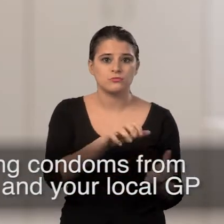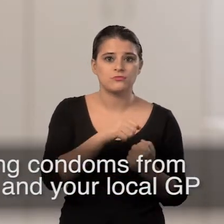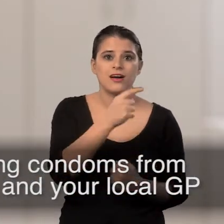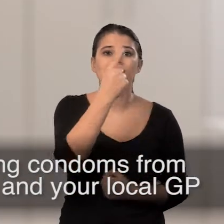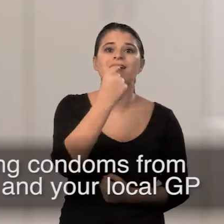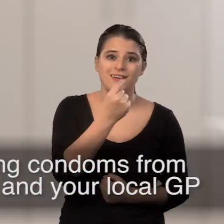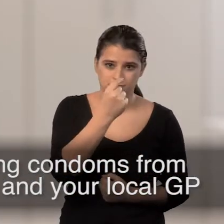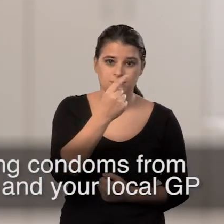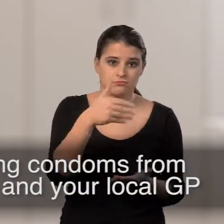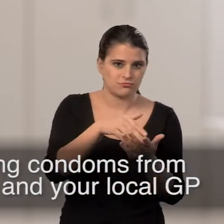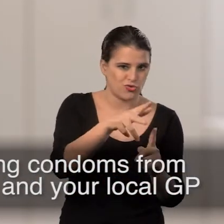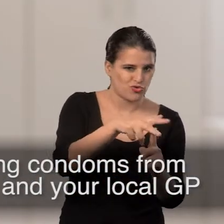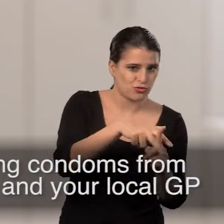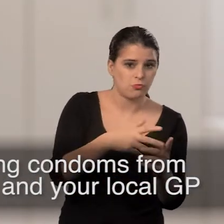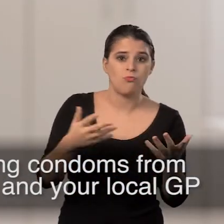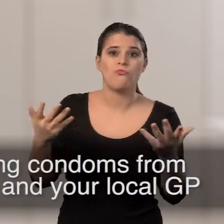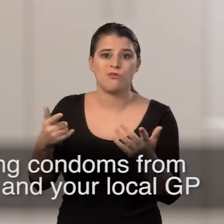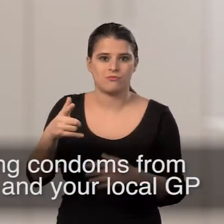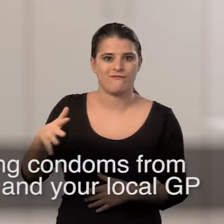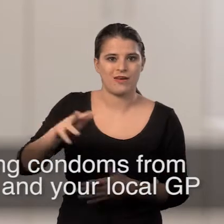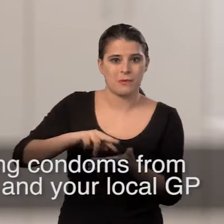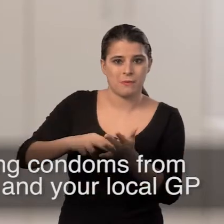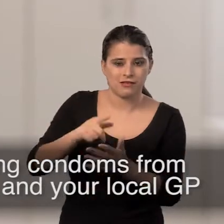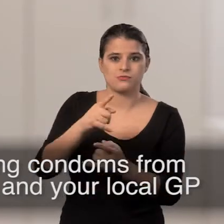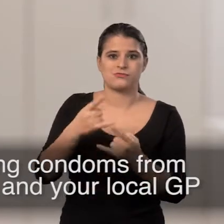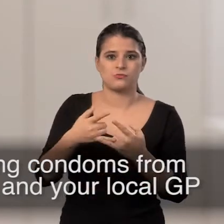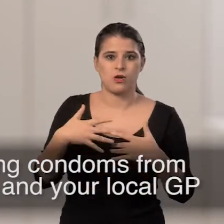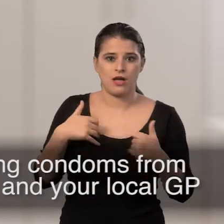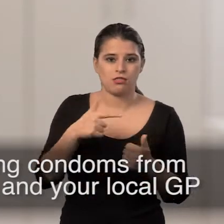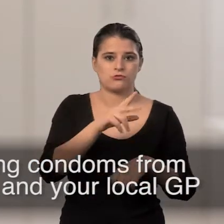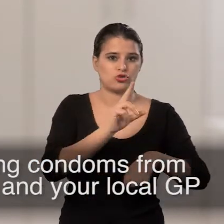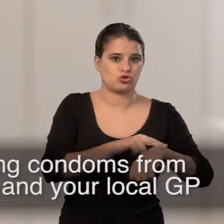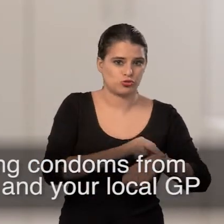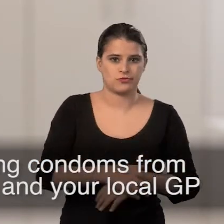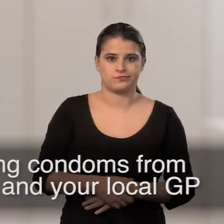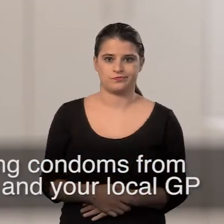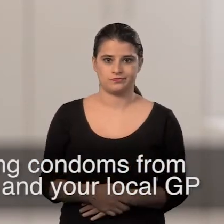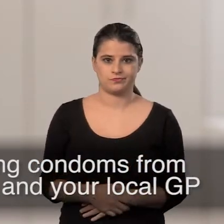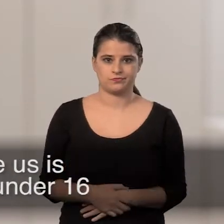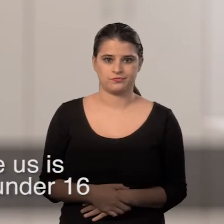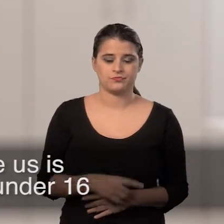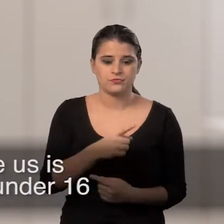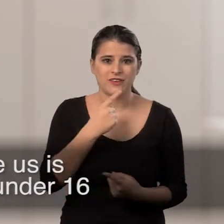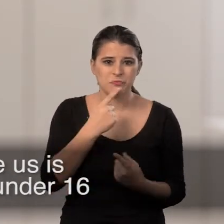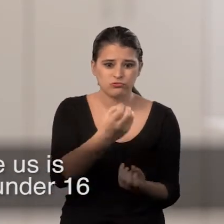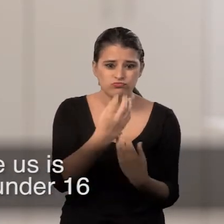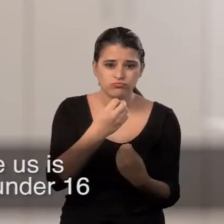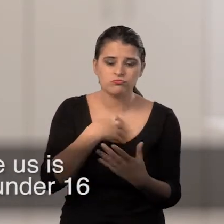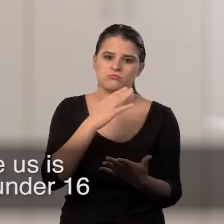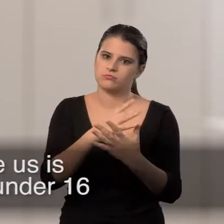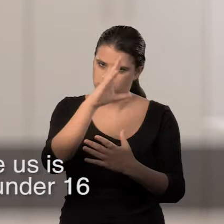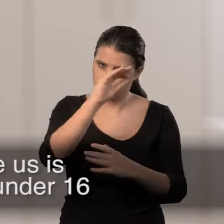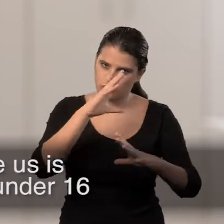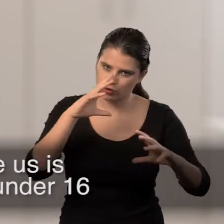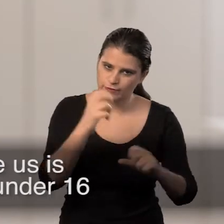get free contraception, including condoms, from family planning or sexual health clinics and your local GP. All